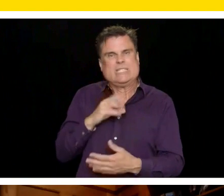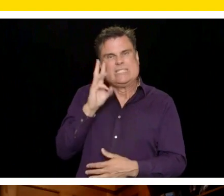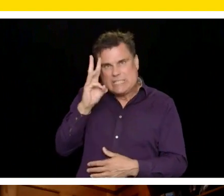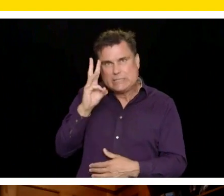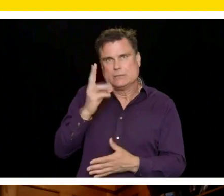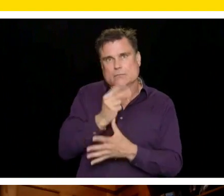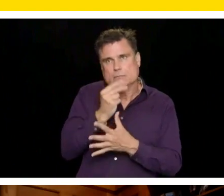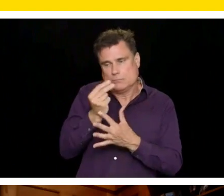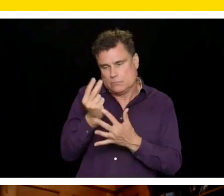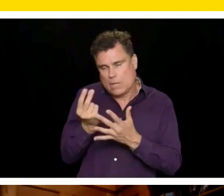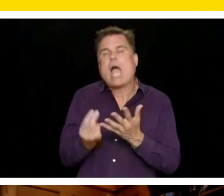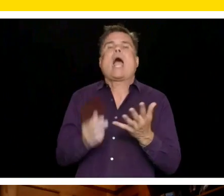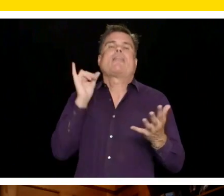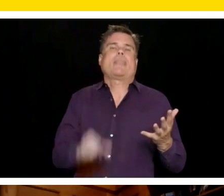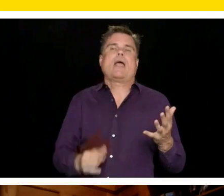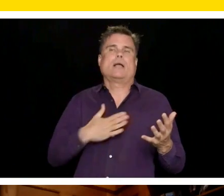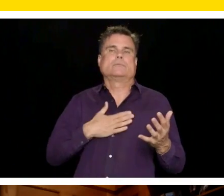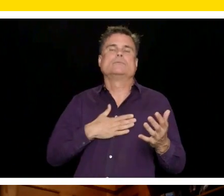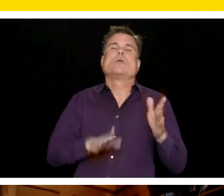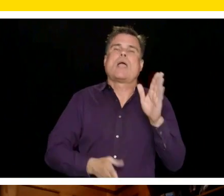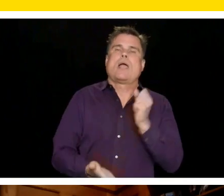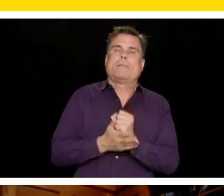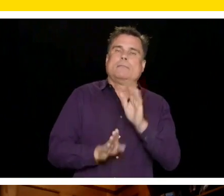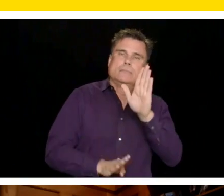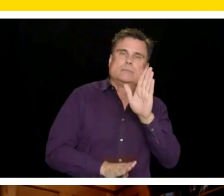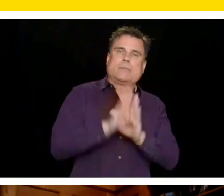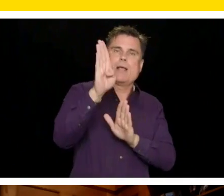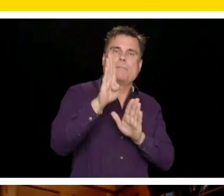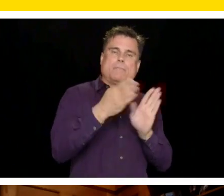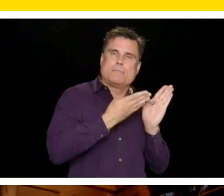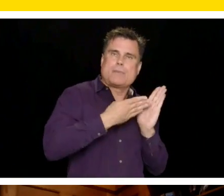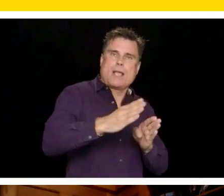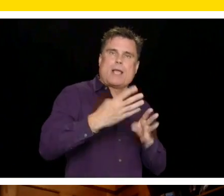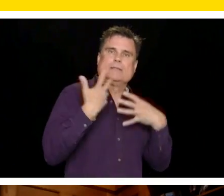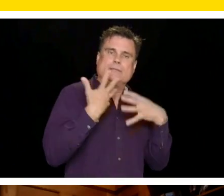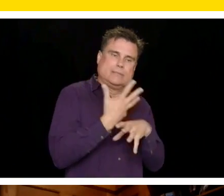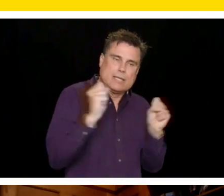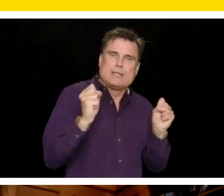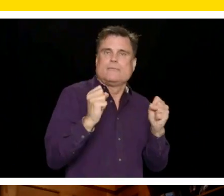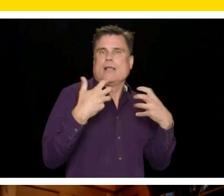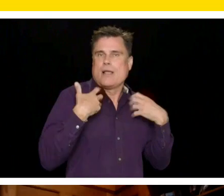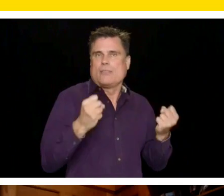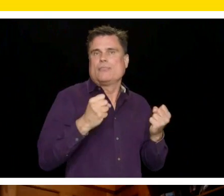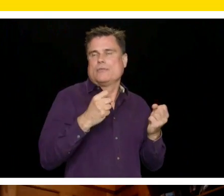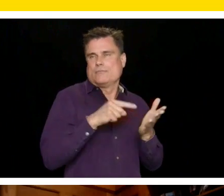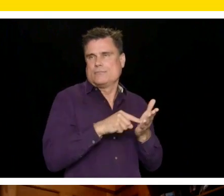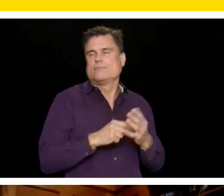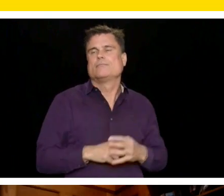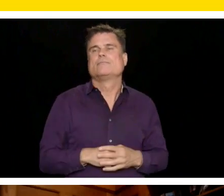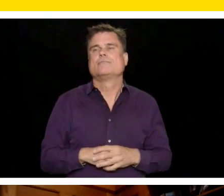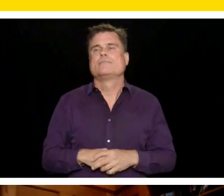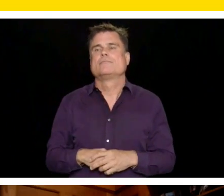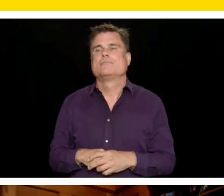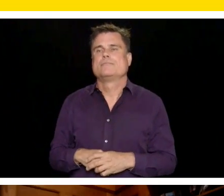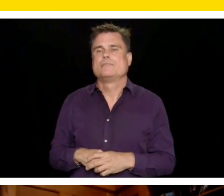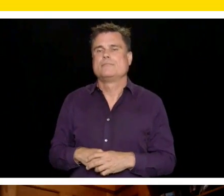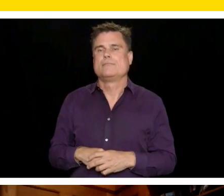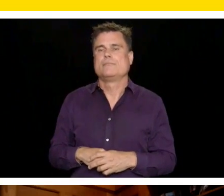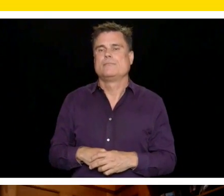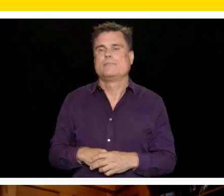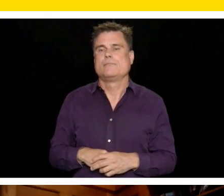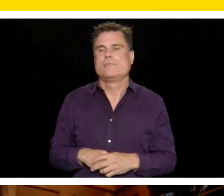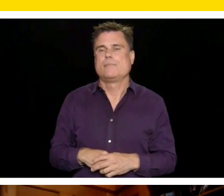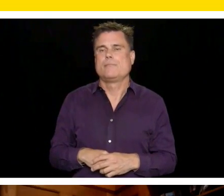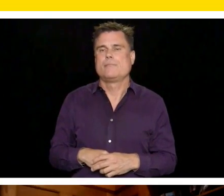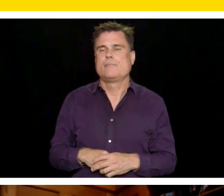BC, one of the things we found originally for folks like the questioner who's in an industry who may not have